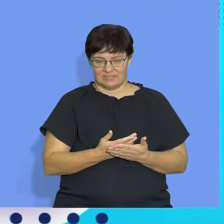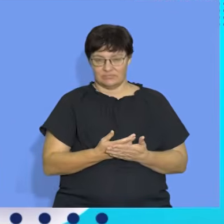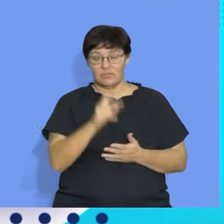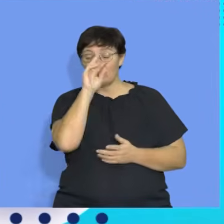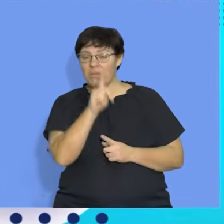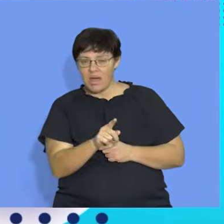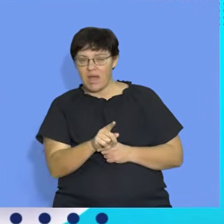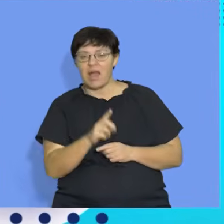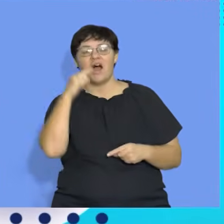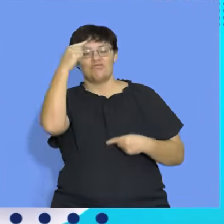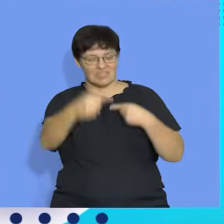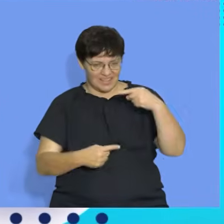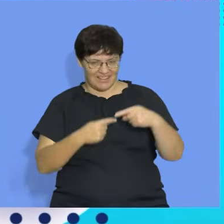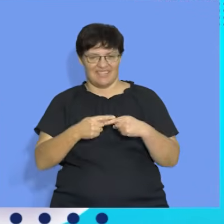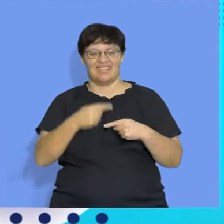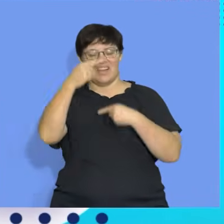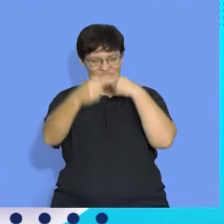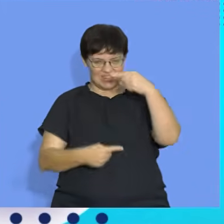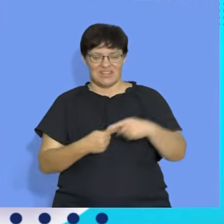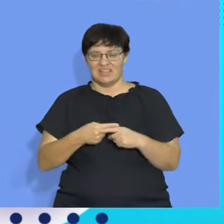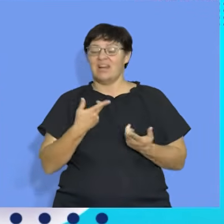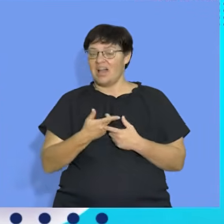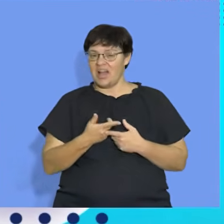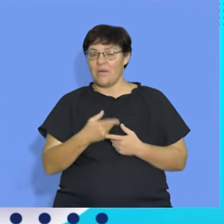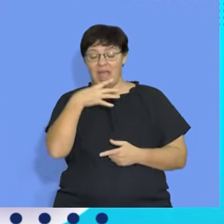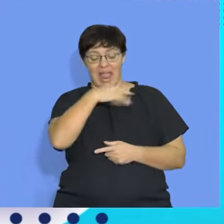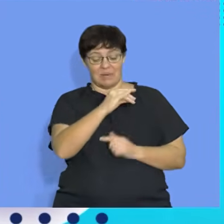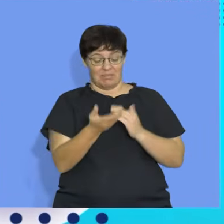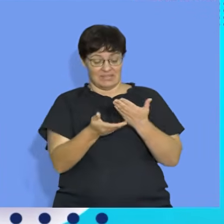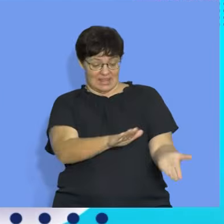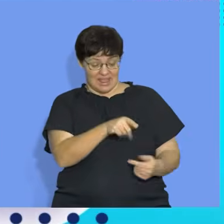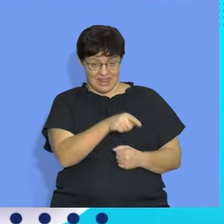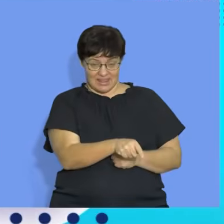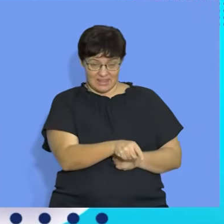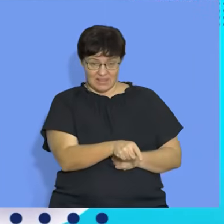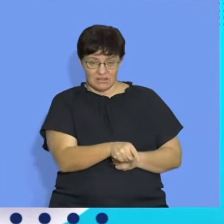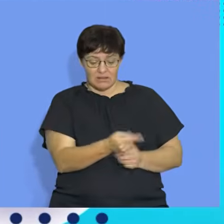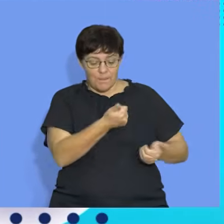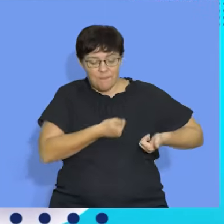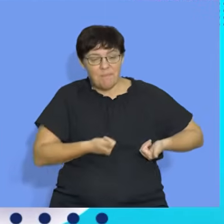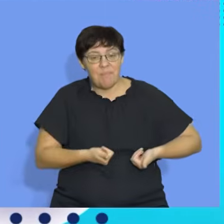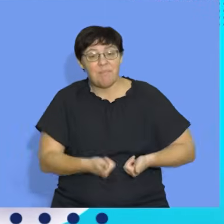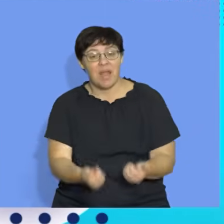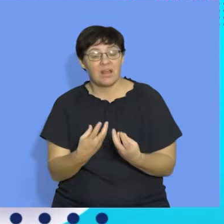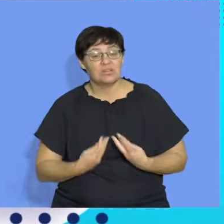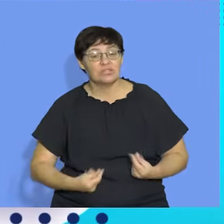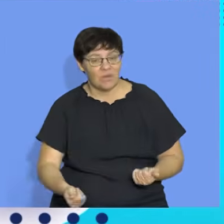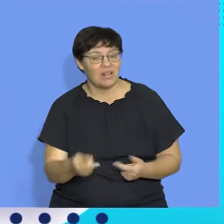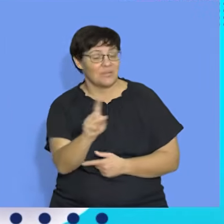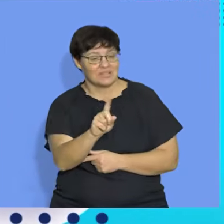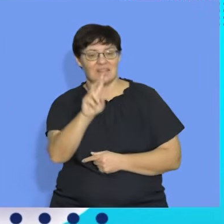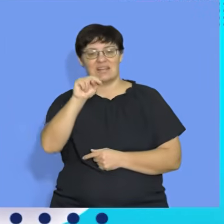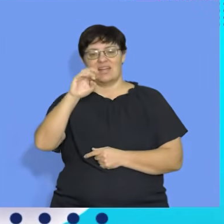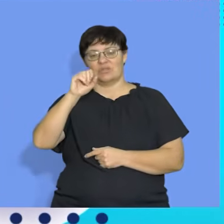it's recycling. So what do? When an animal dies, what does it return to the soil? The nitrogen,